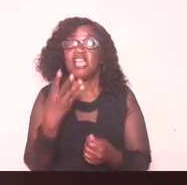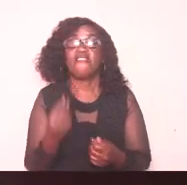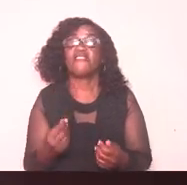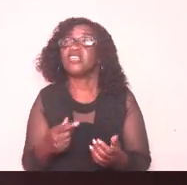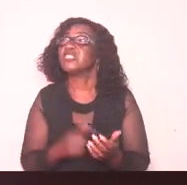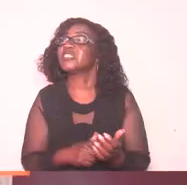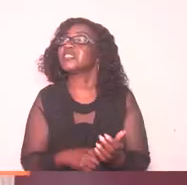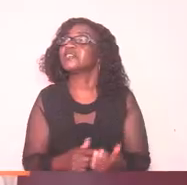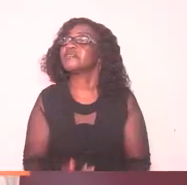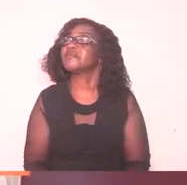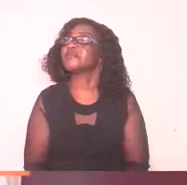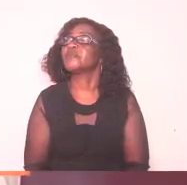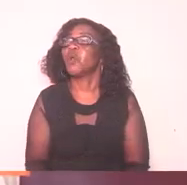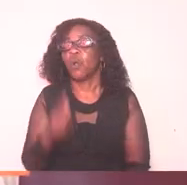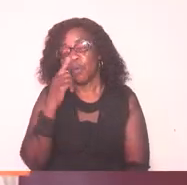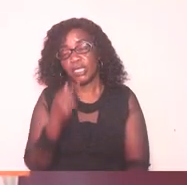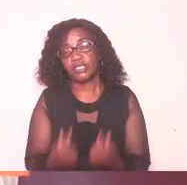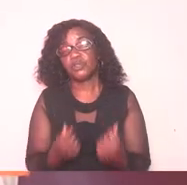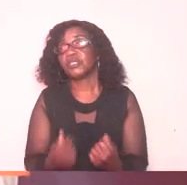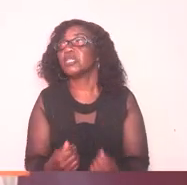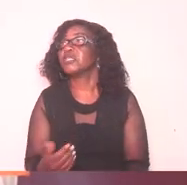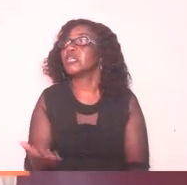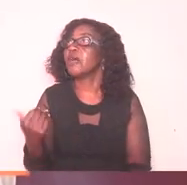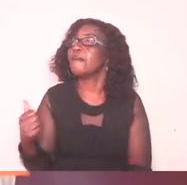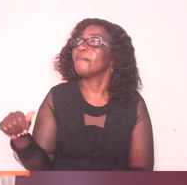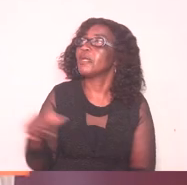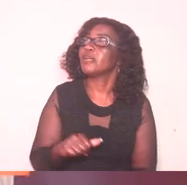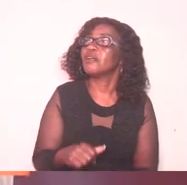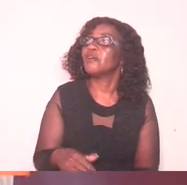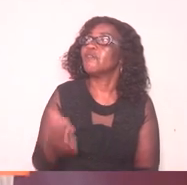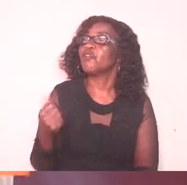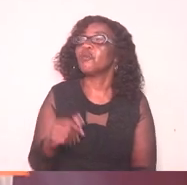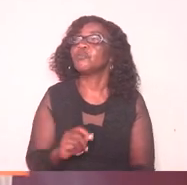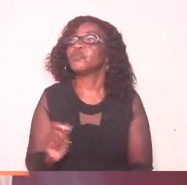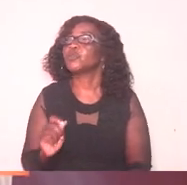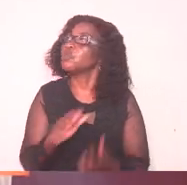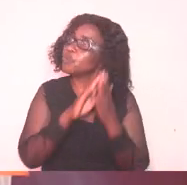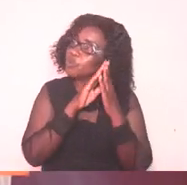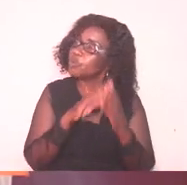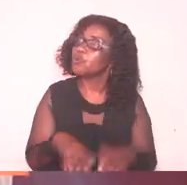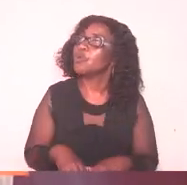so what happens is when children come back, especially in Bulawayo from boarding schools, they